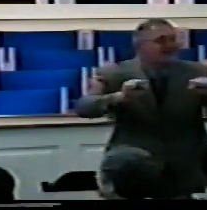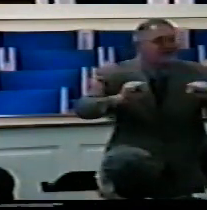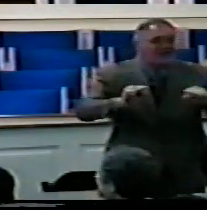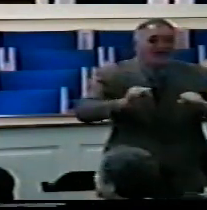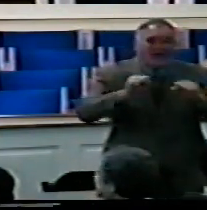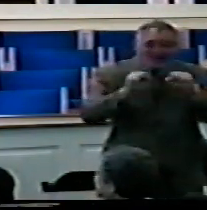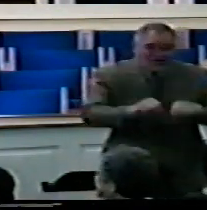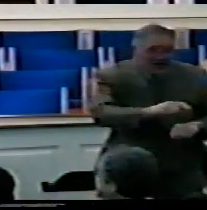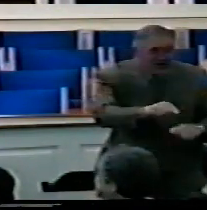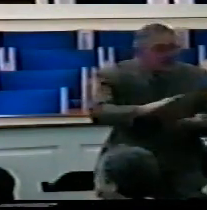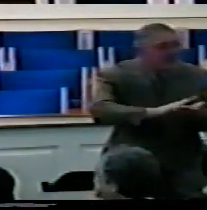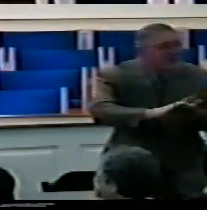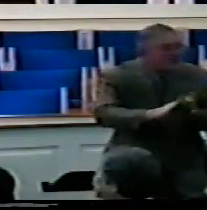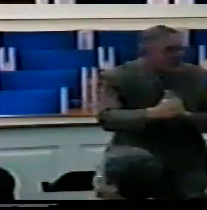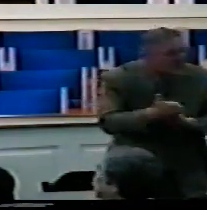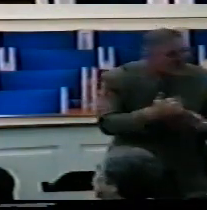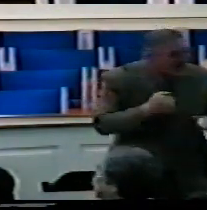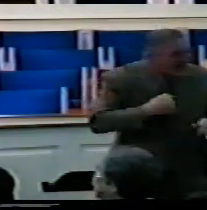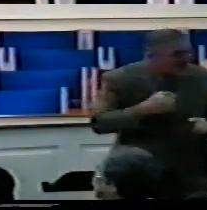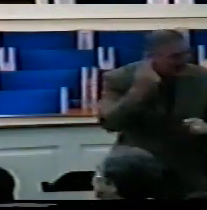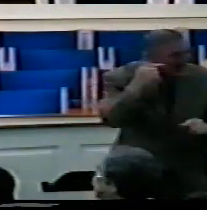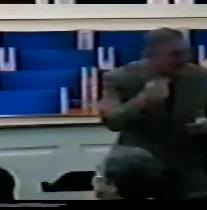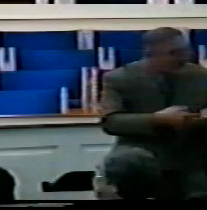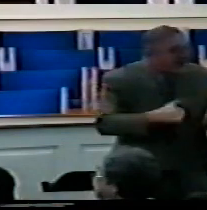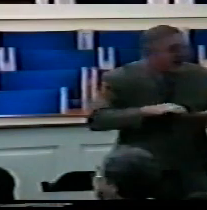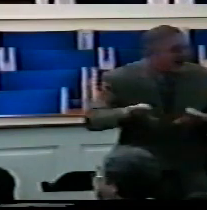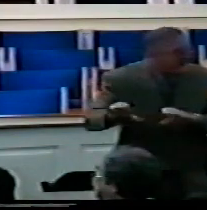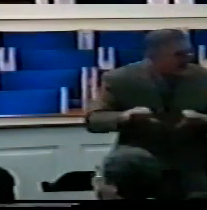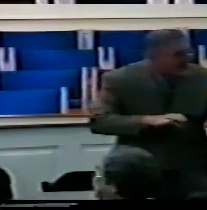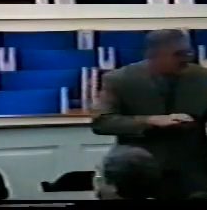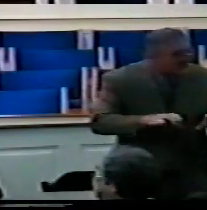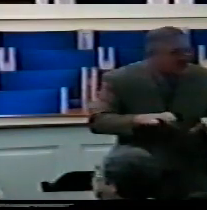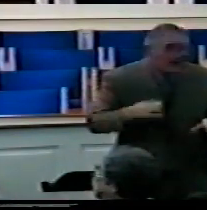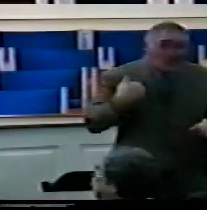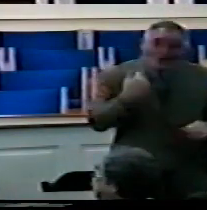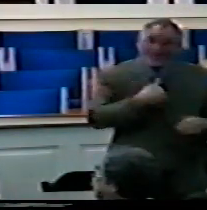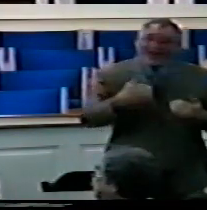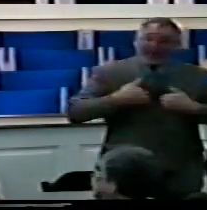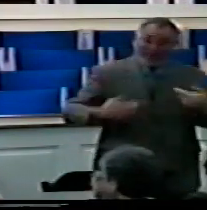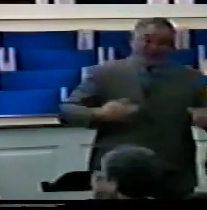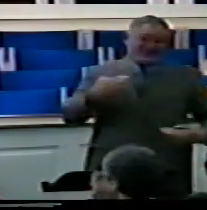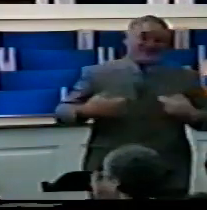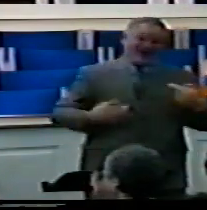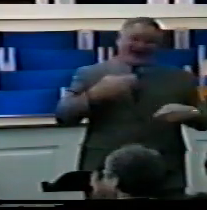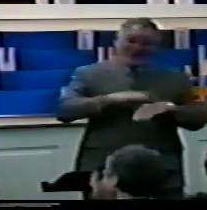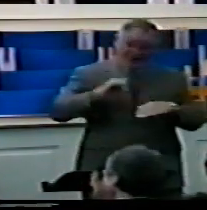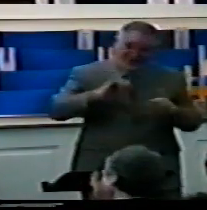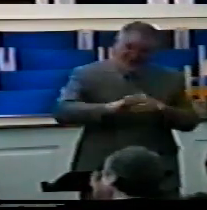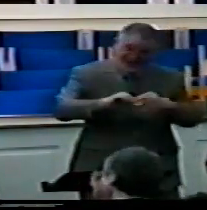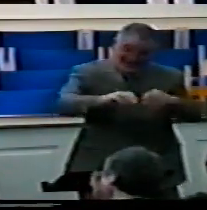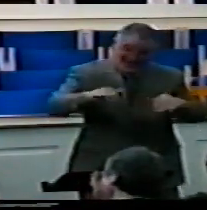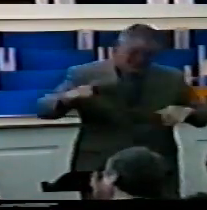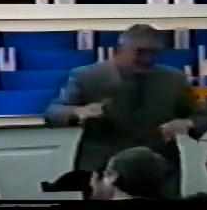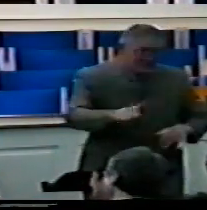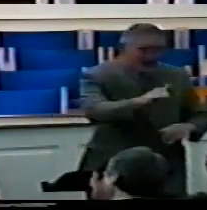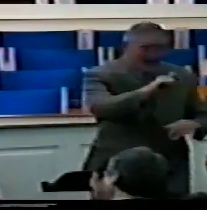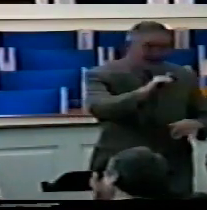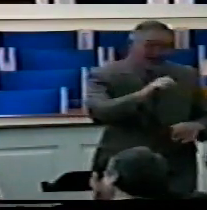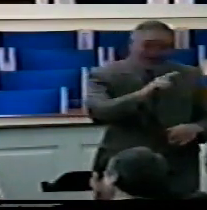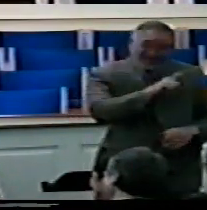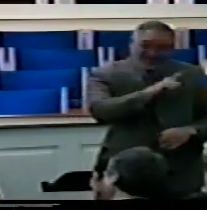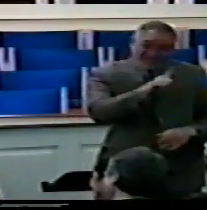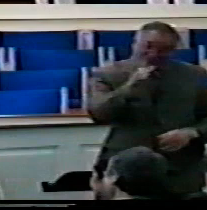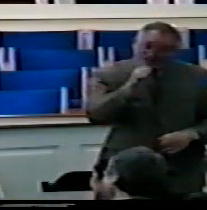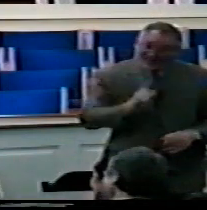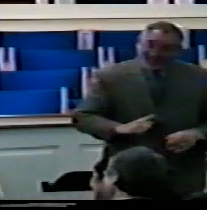can you forgive me for what I've done? We had revival on that airplane, preacher. The lady that he had shot between her